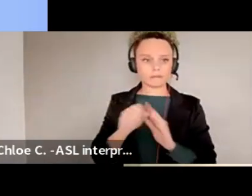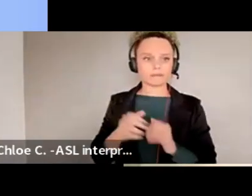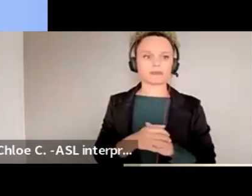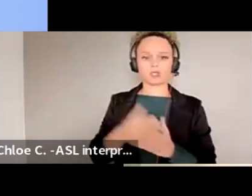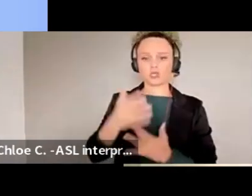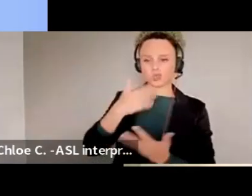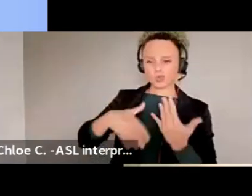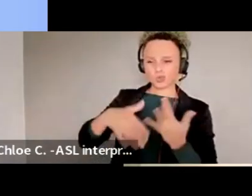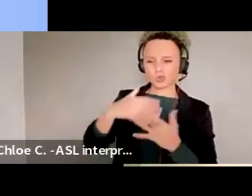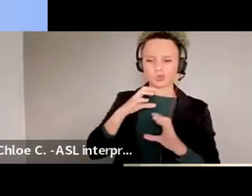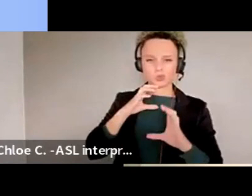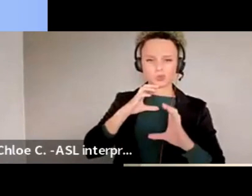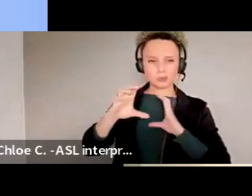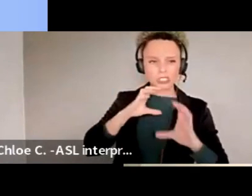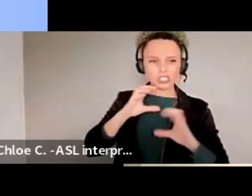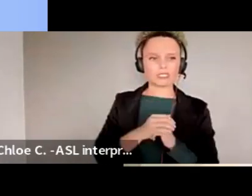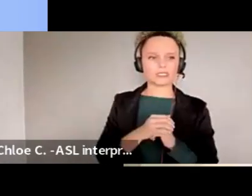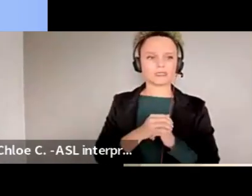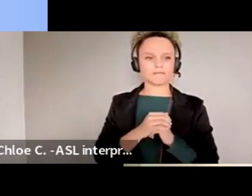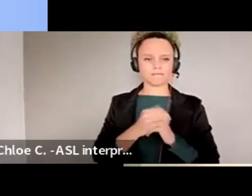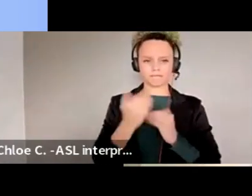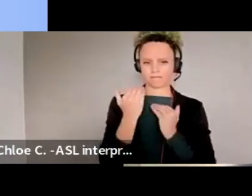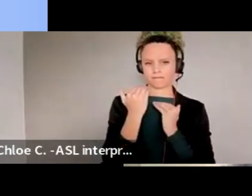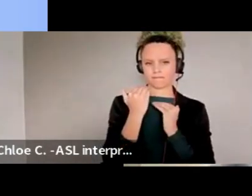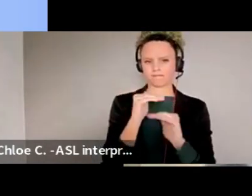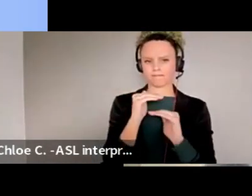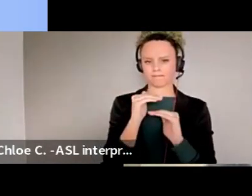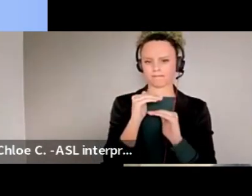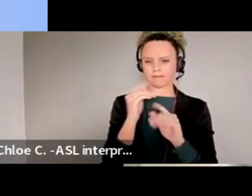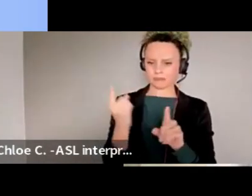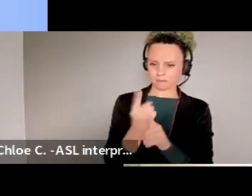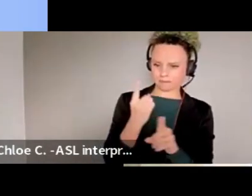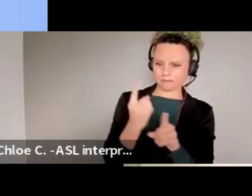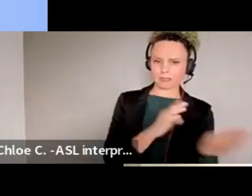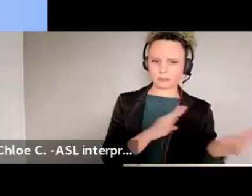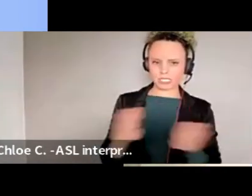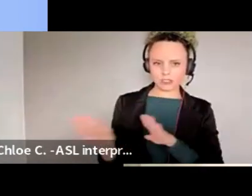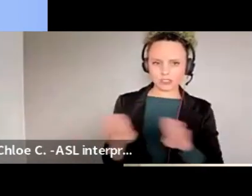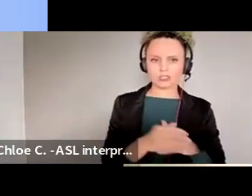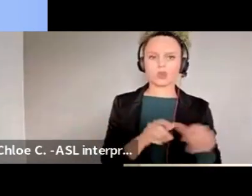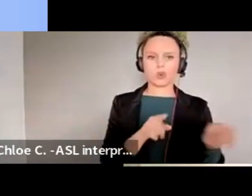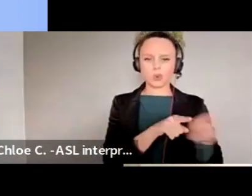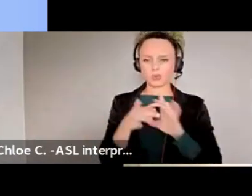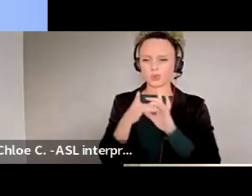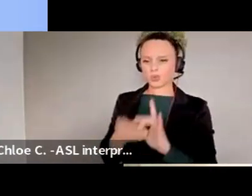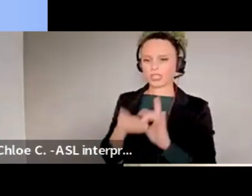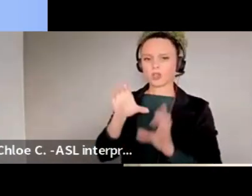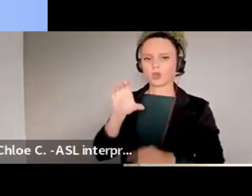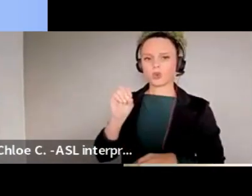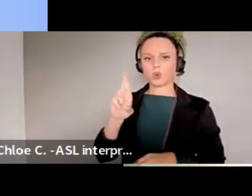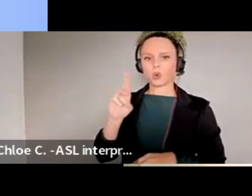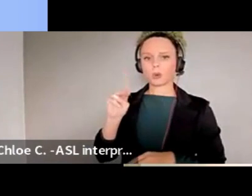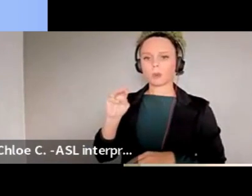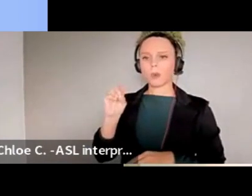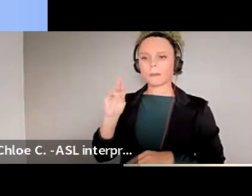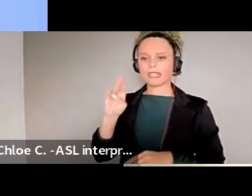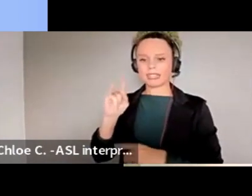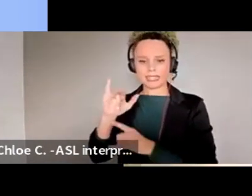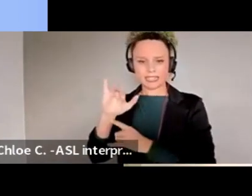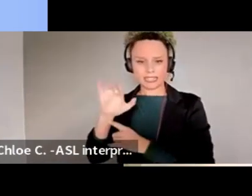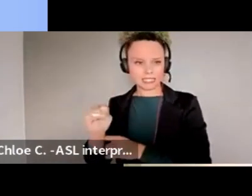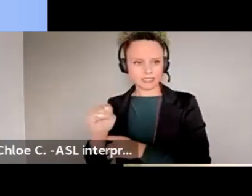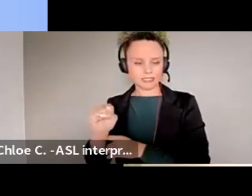disorders, ASD, are characterized by core symptoms, social communication, and restricted and repetitive